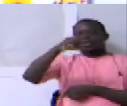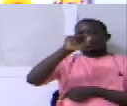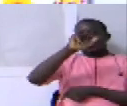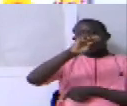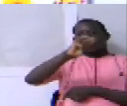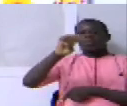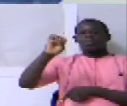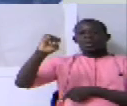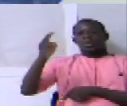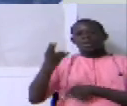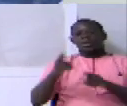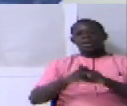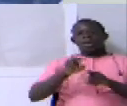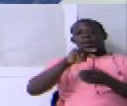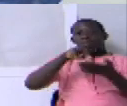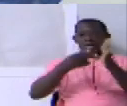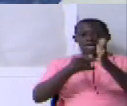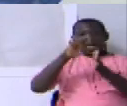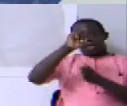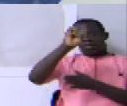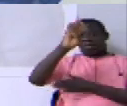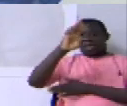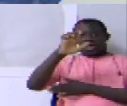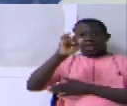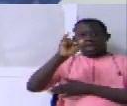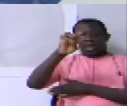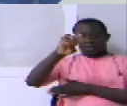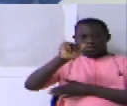he knew that you had beaten these people.